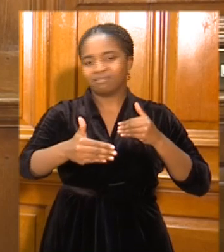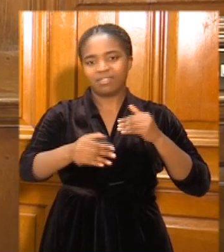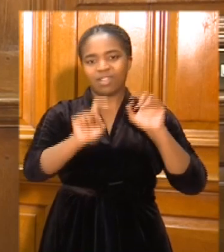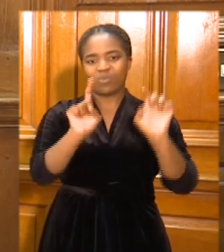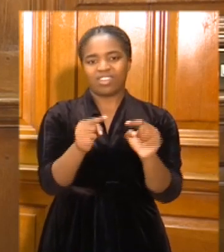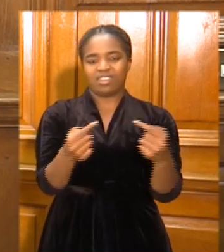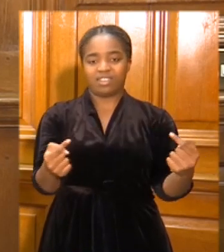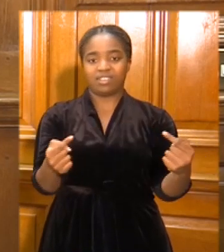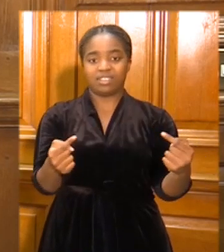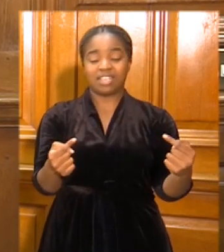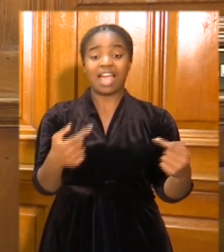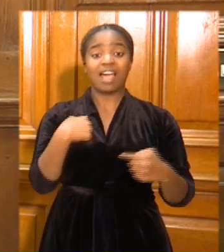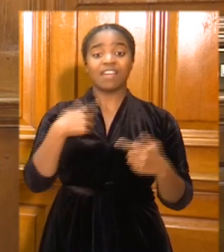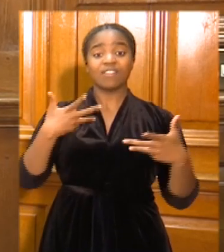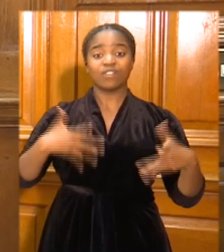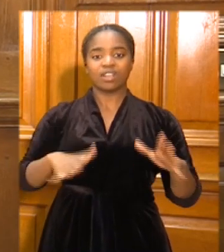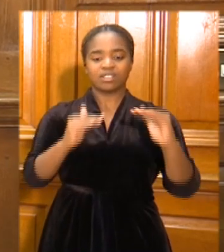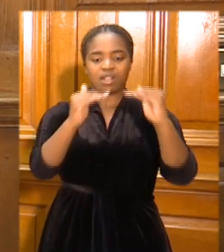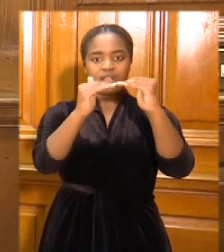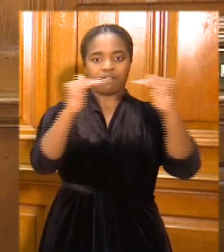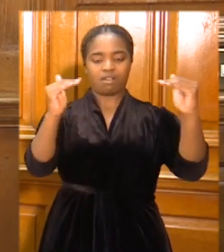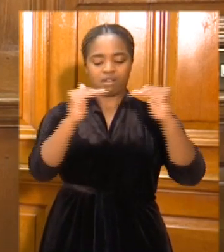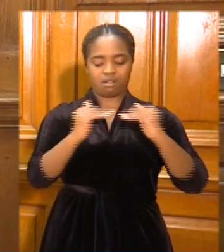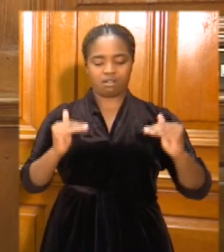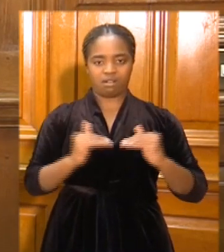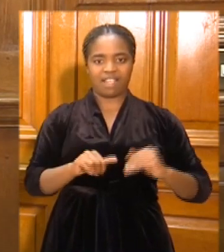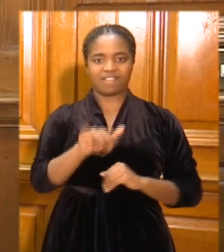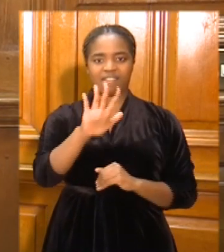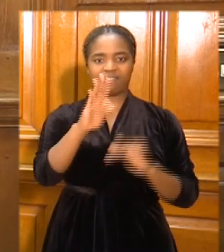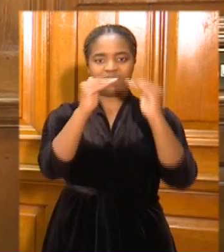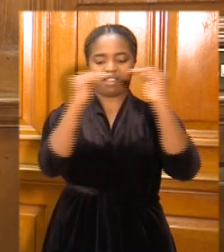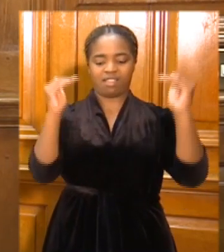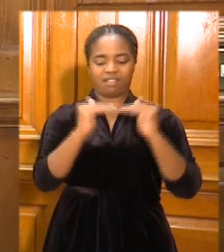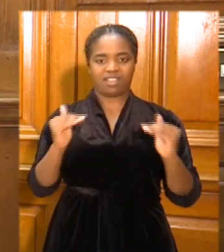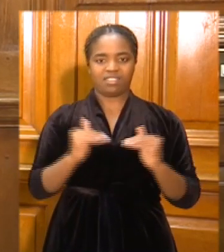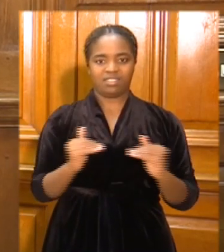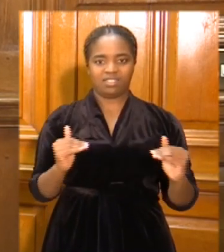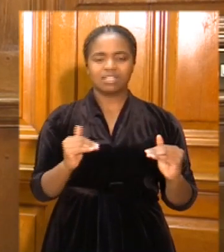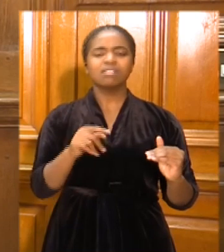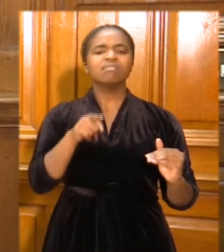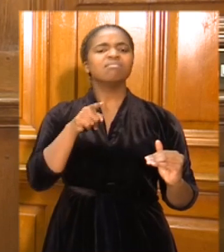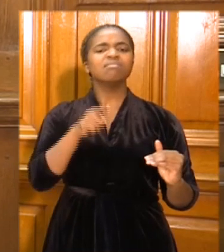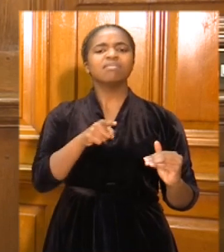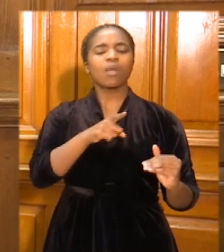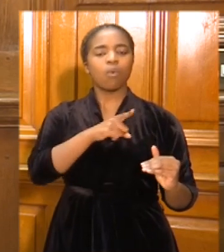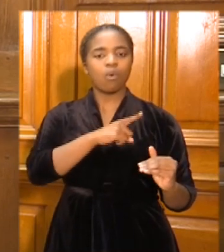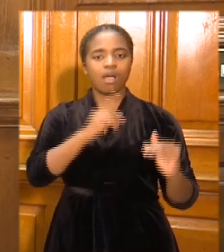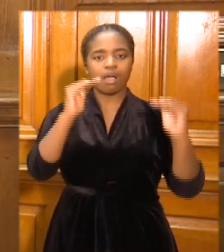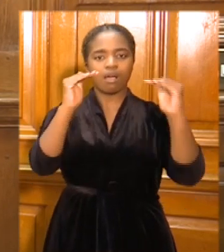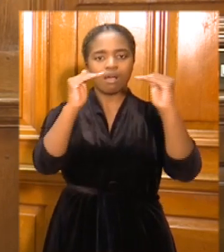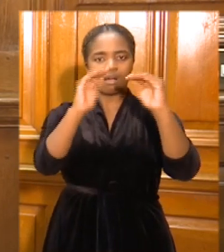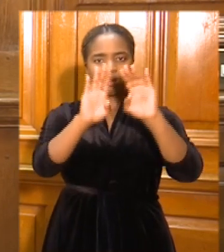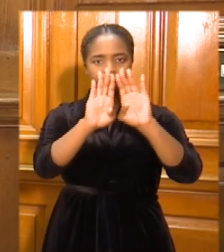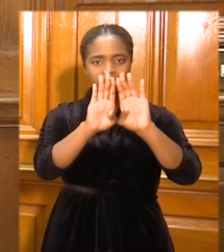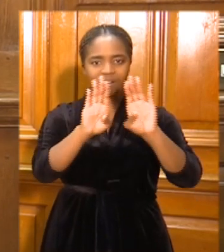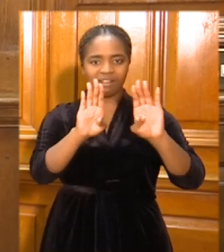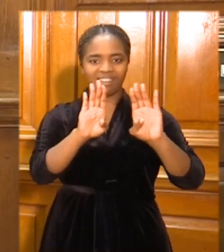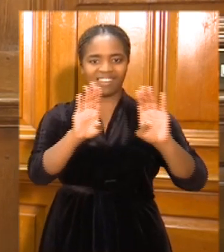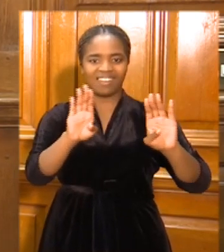the 5-level COVID-19 alert system to manage the gradual easing of the